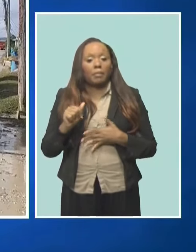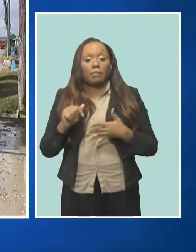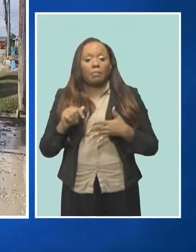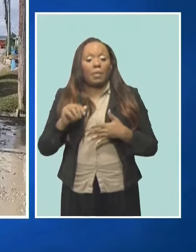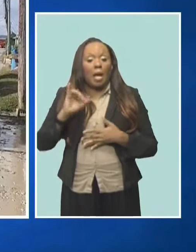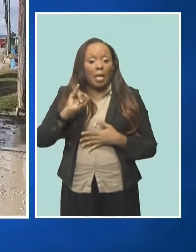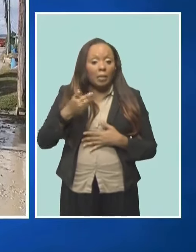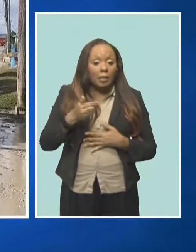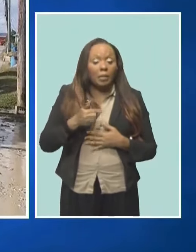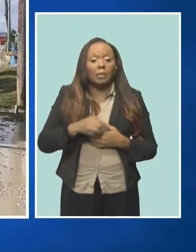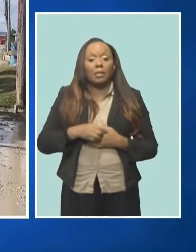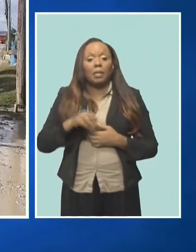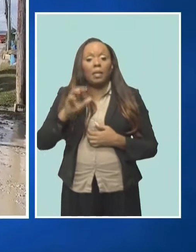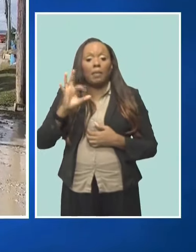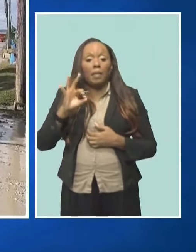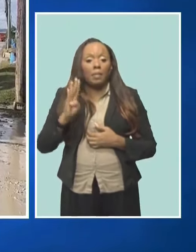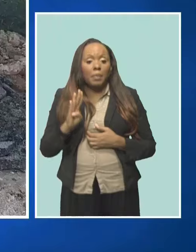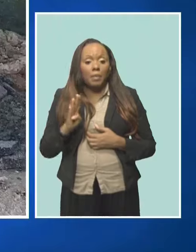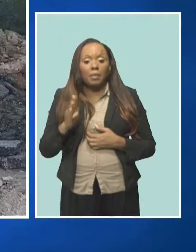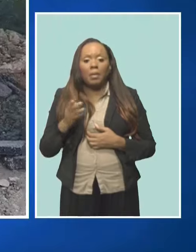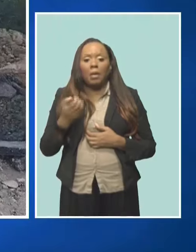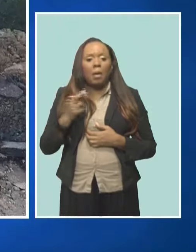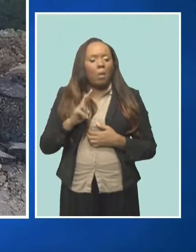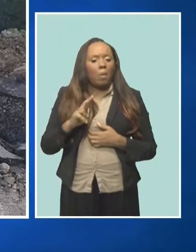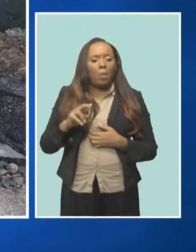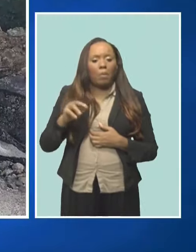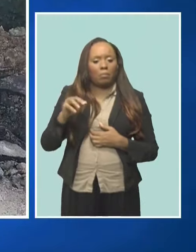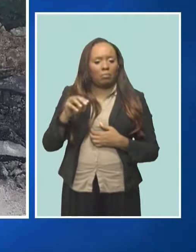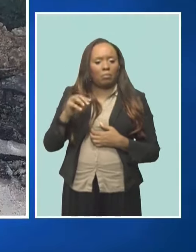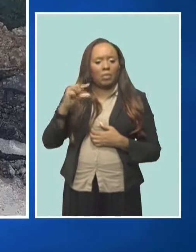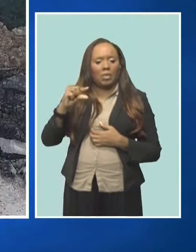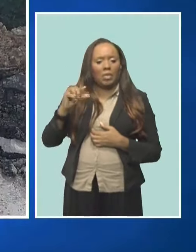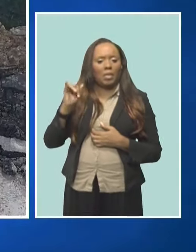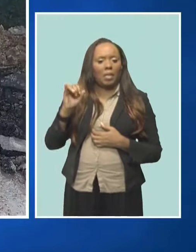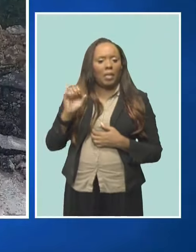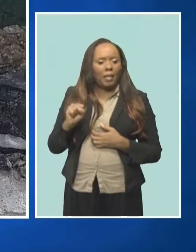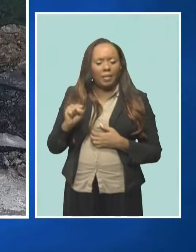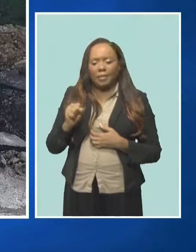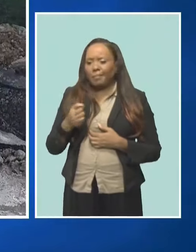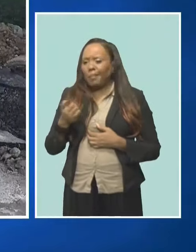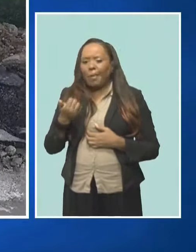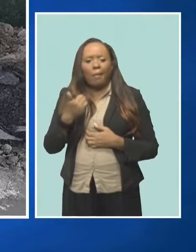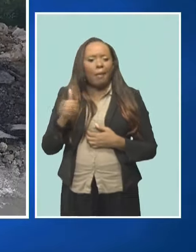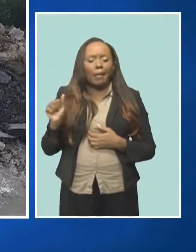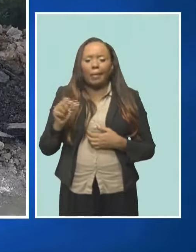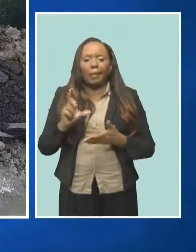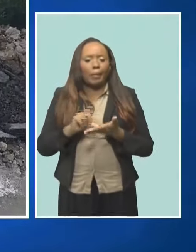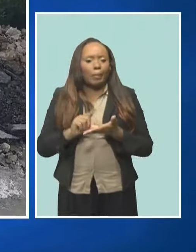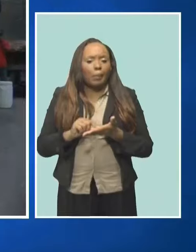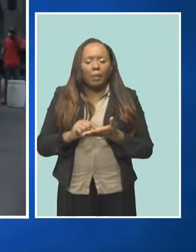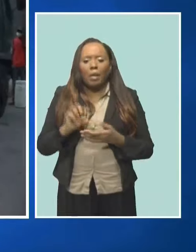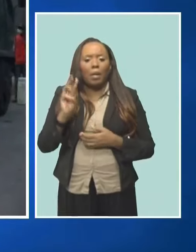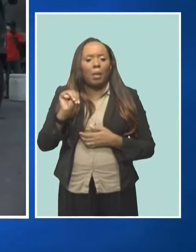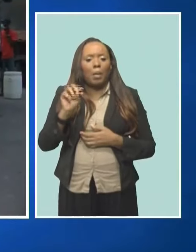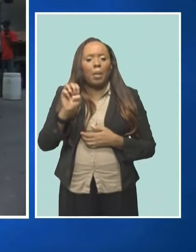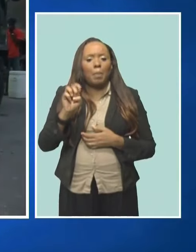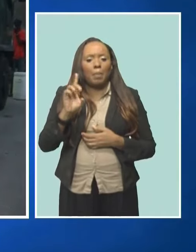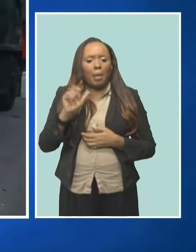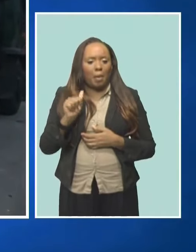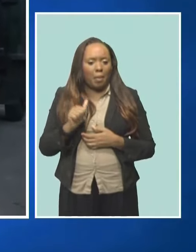Instagram, Facebook and website, or information shared by the BWA via the Barbados Government Information Service or credible